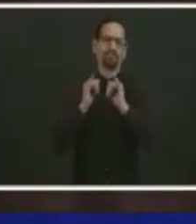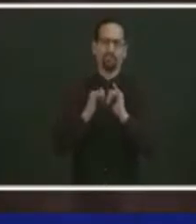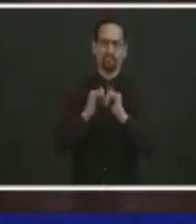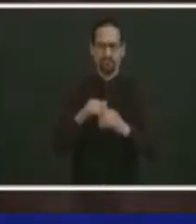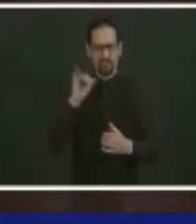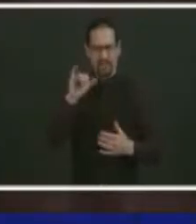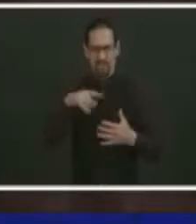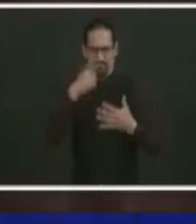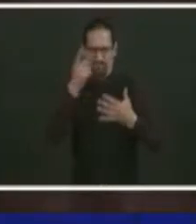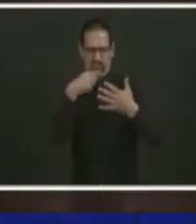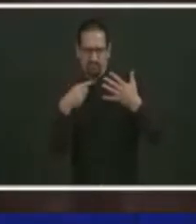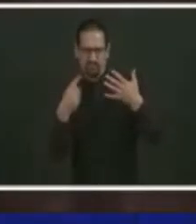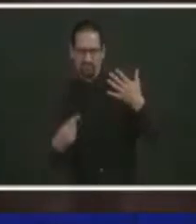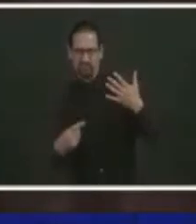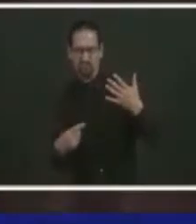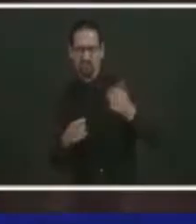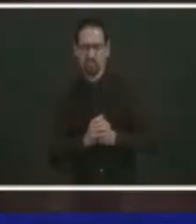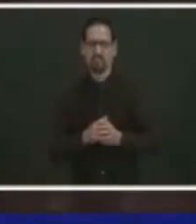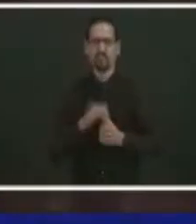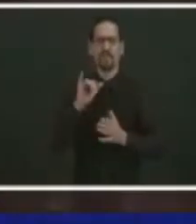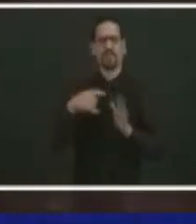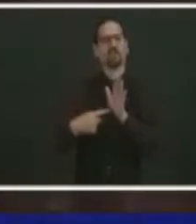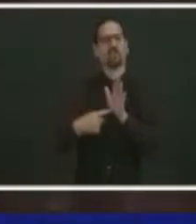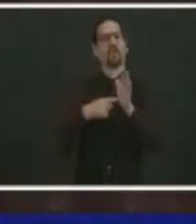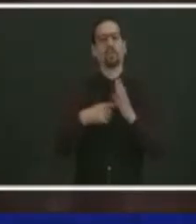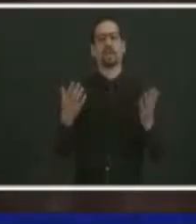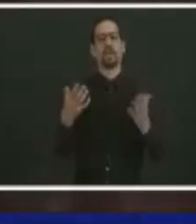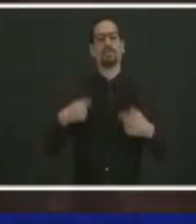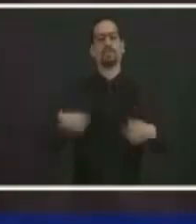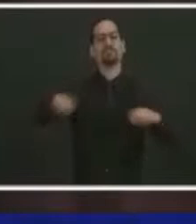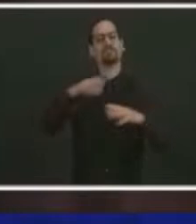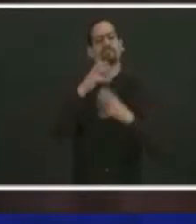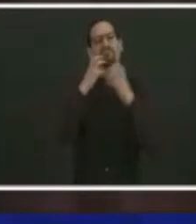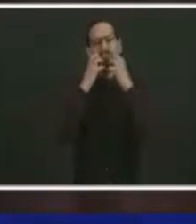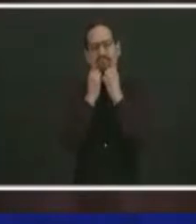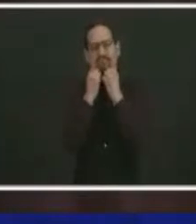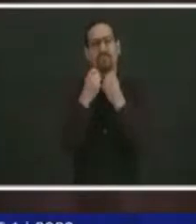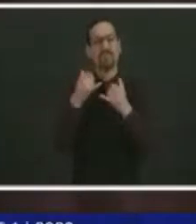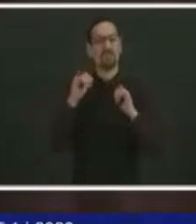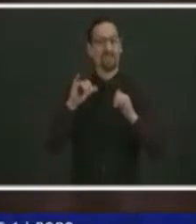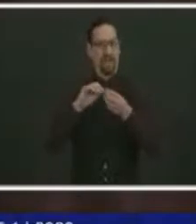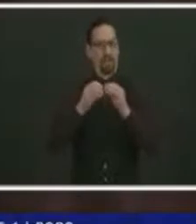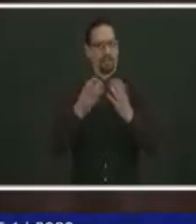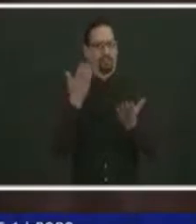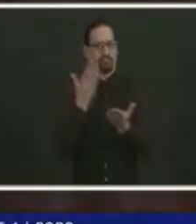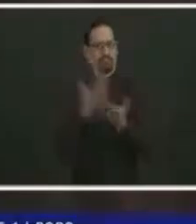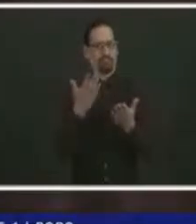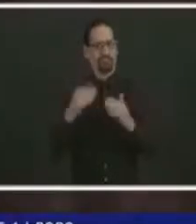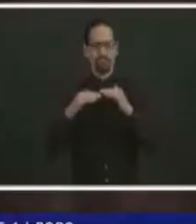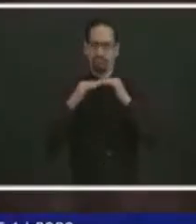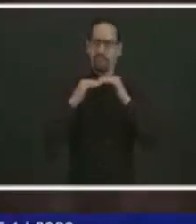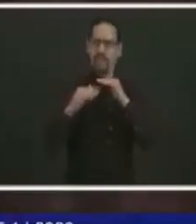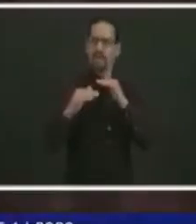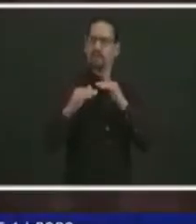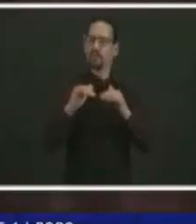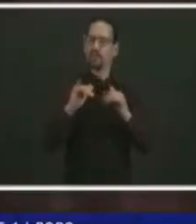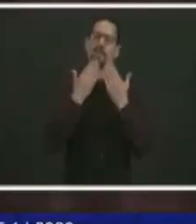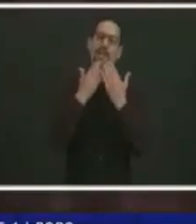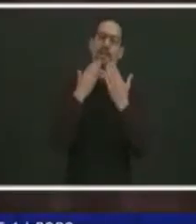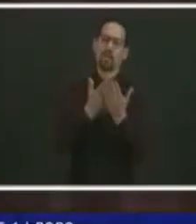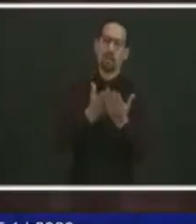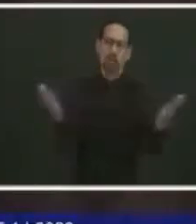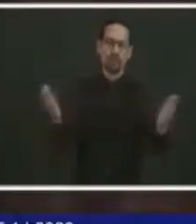contributed to us being where we are. So thank you. I also want to recognize and